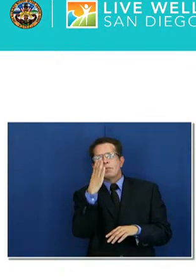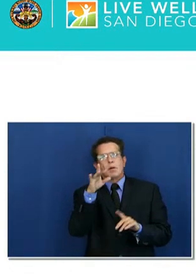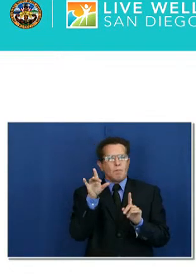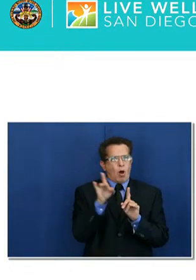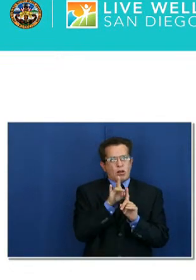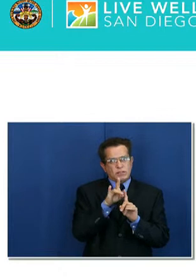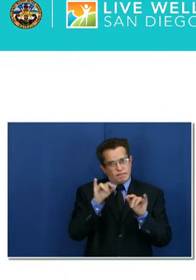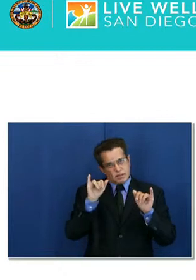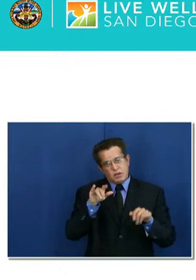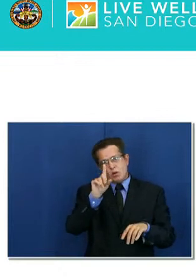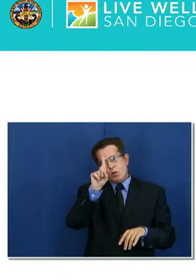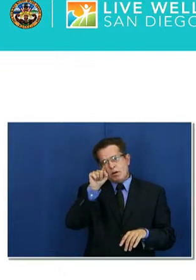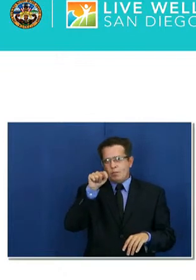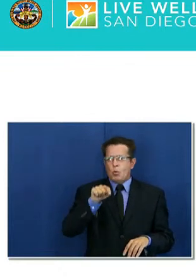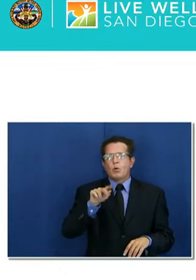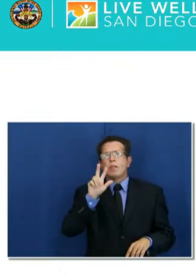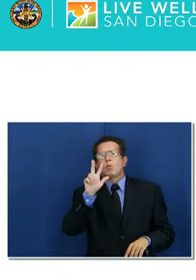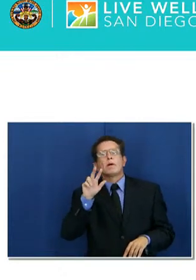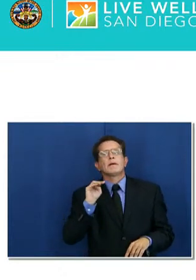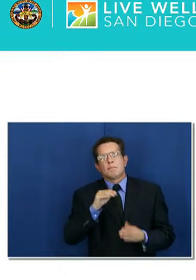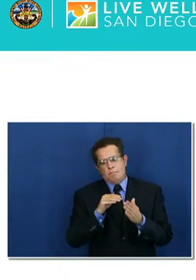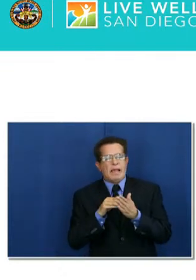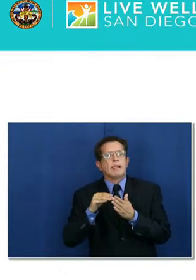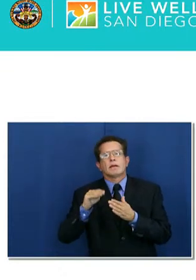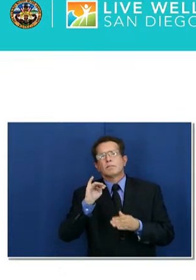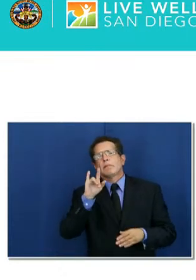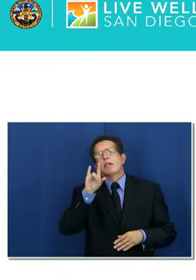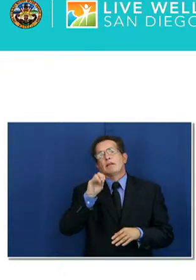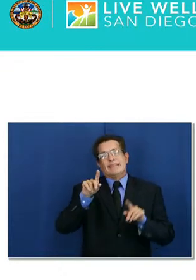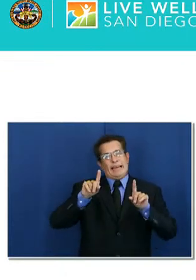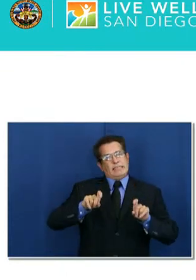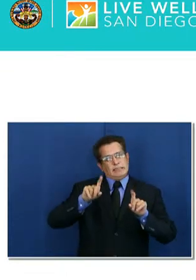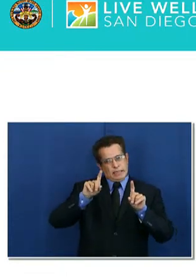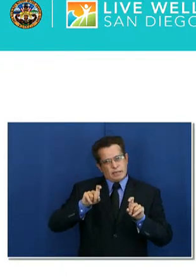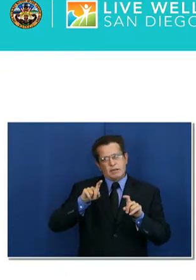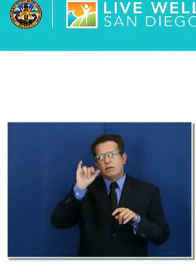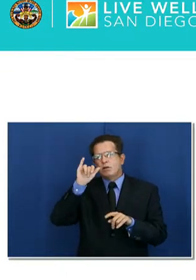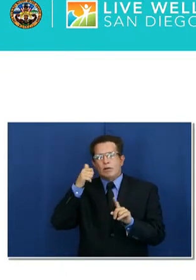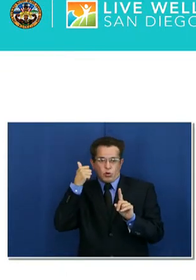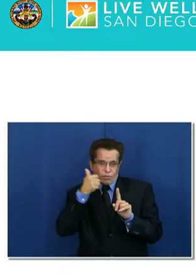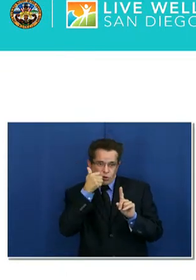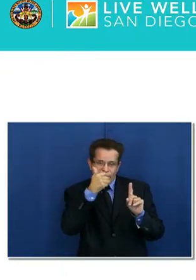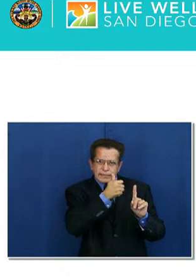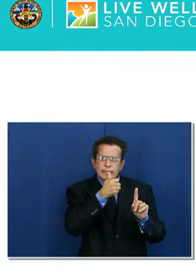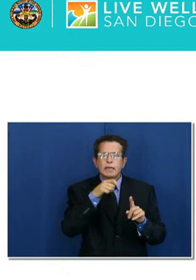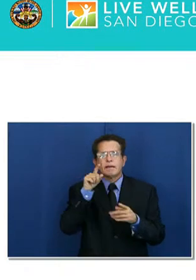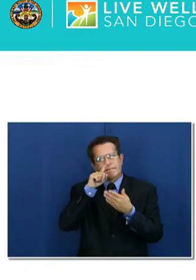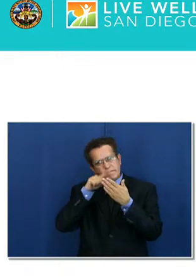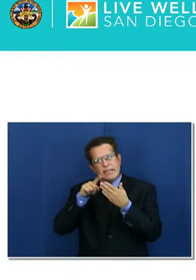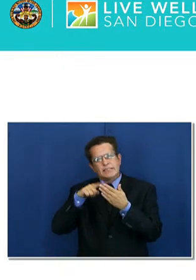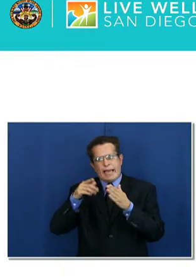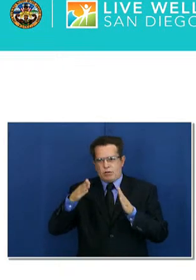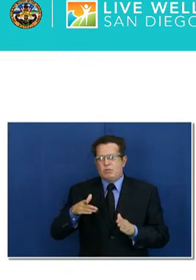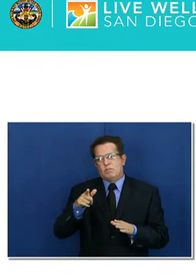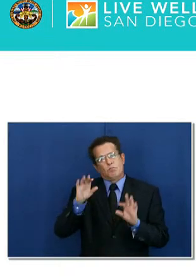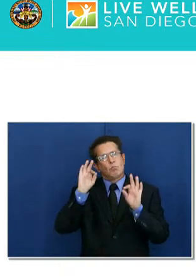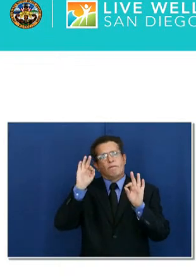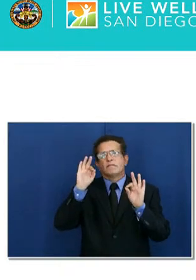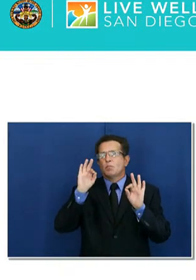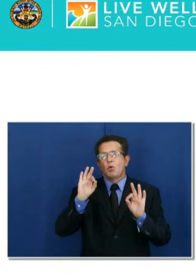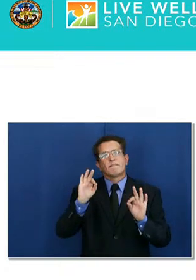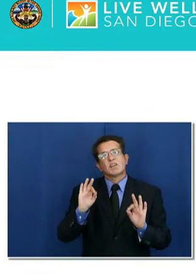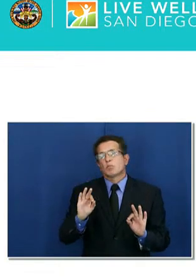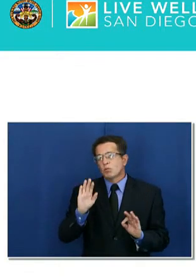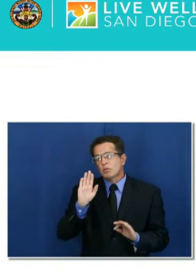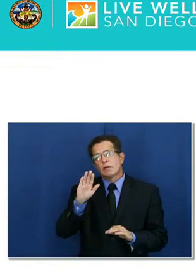cases remain strong, 1.3 million tests, and we continue to do a good job on case investigation and contact tracing. Vital to the testing